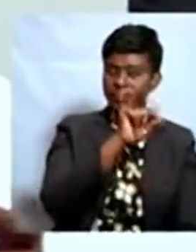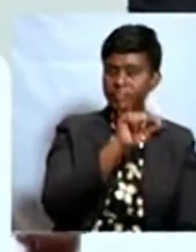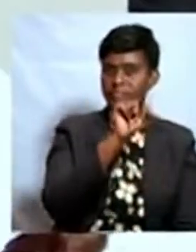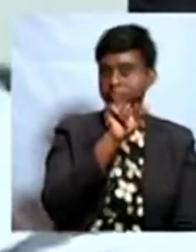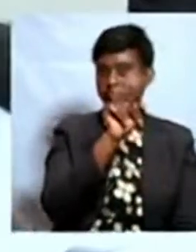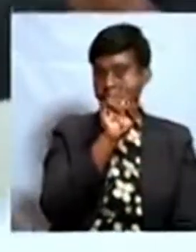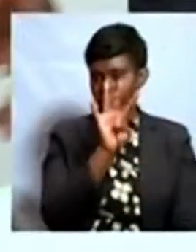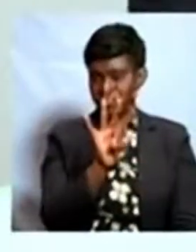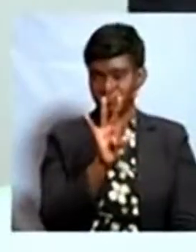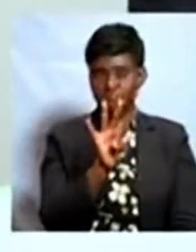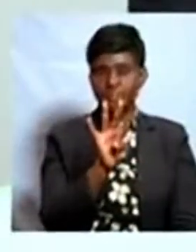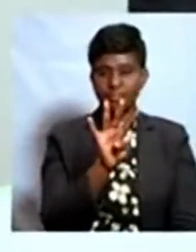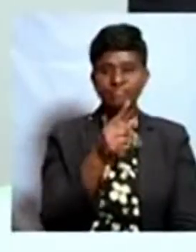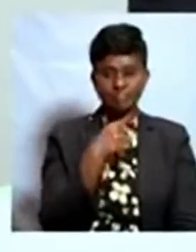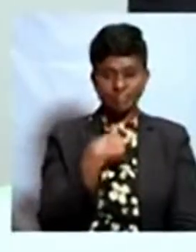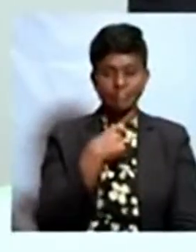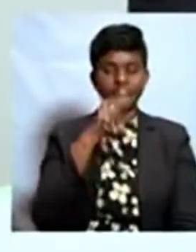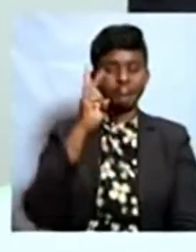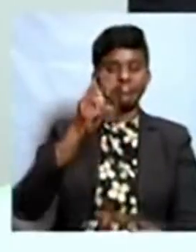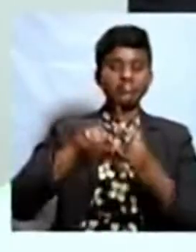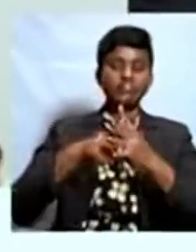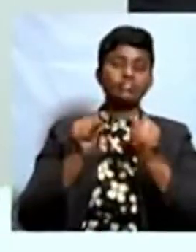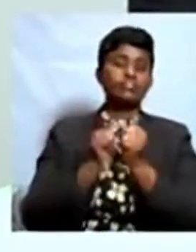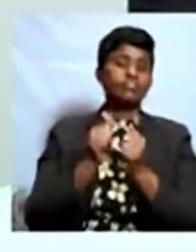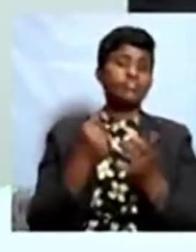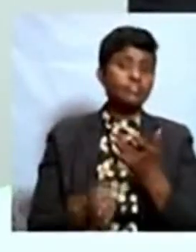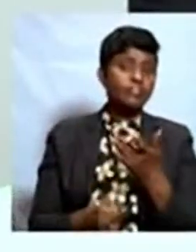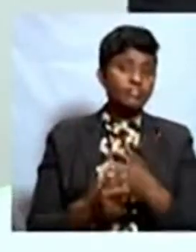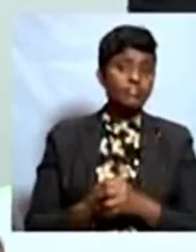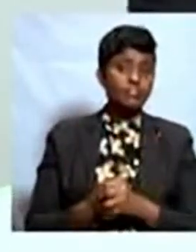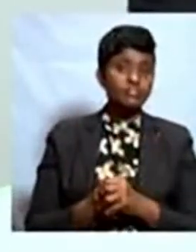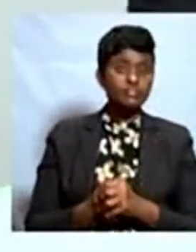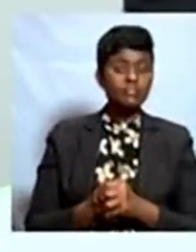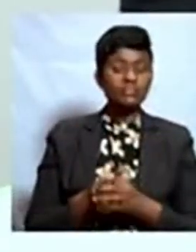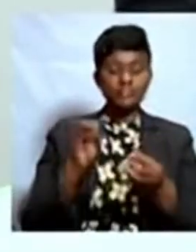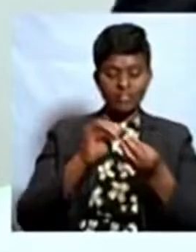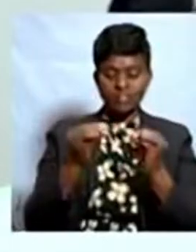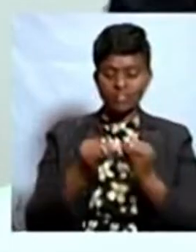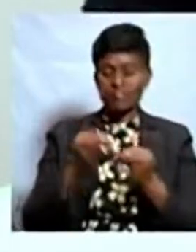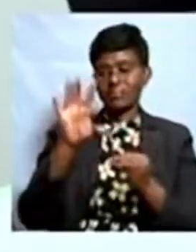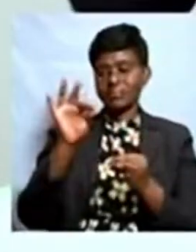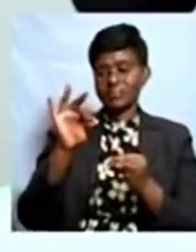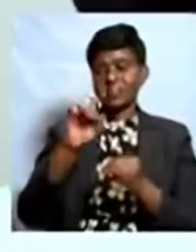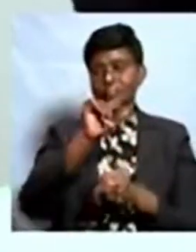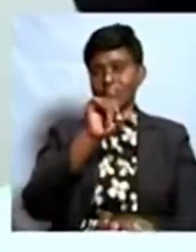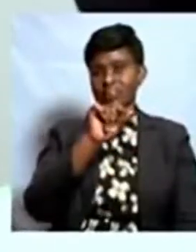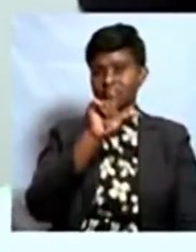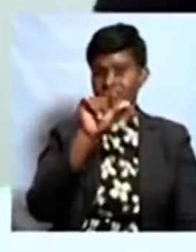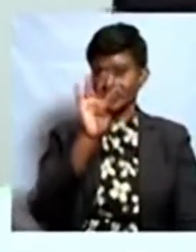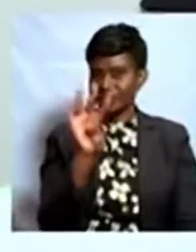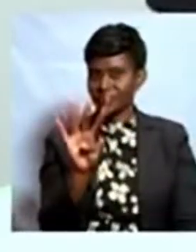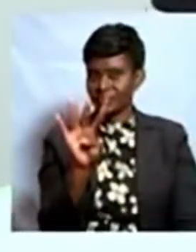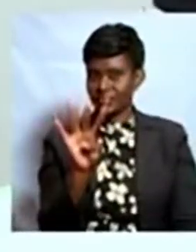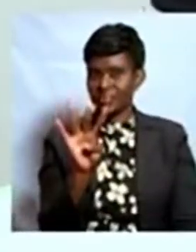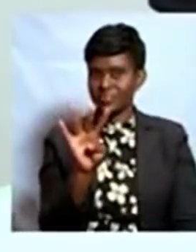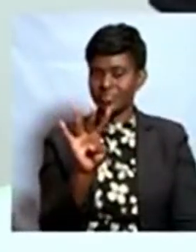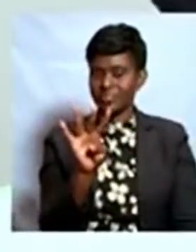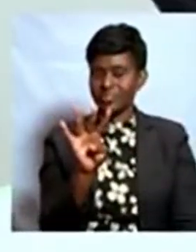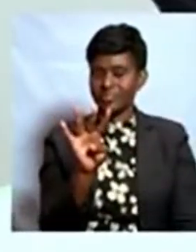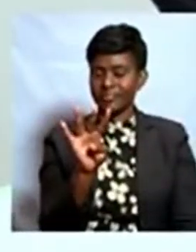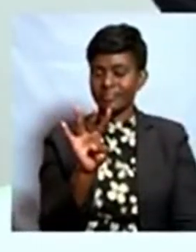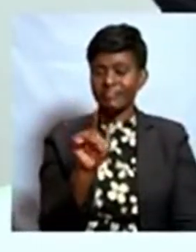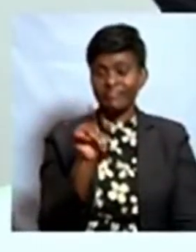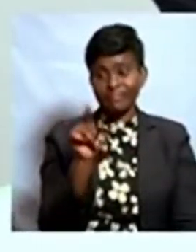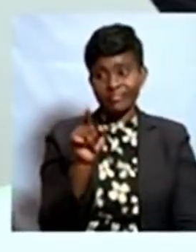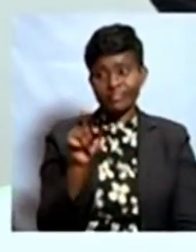2024. I will start with Bill number 9 of 2024. By